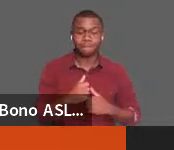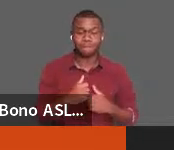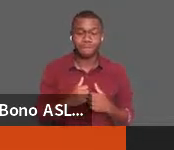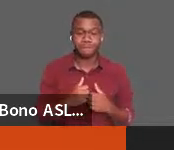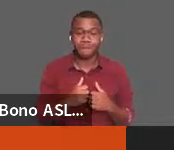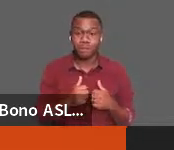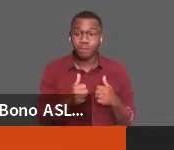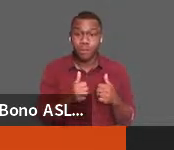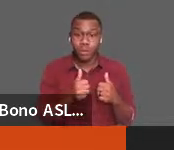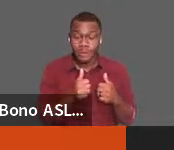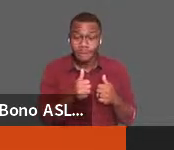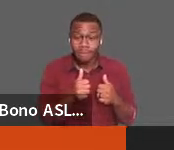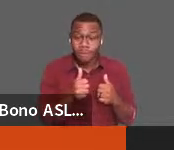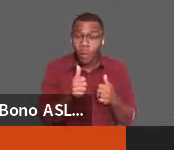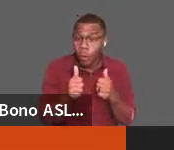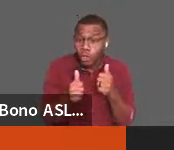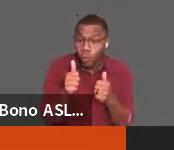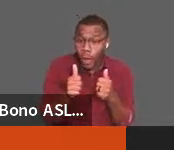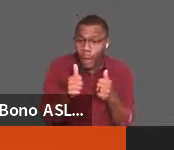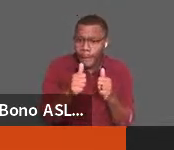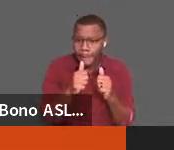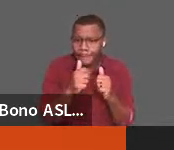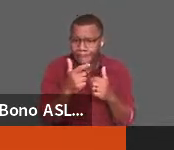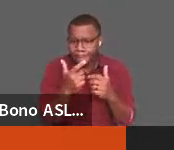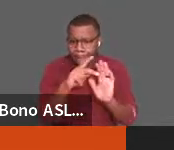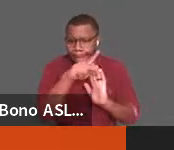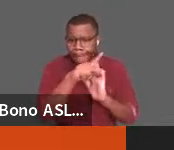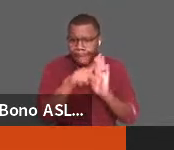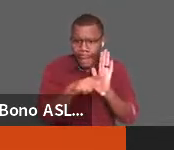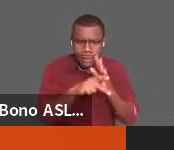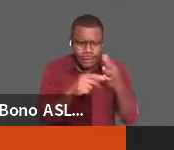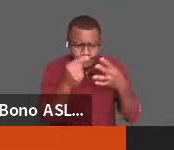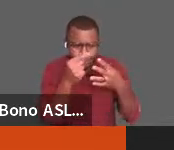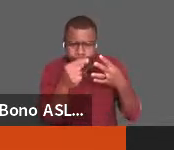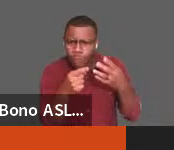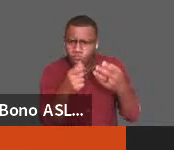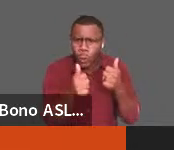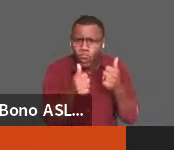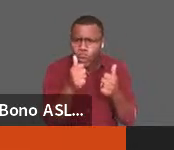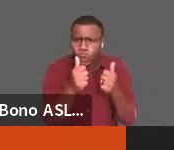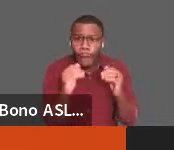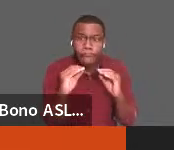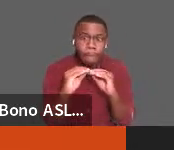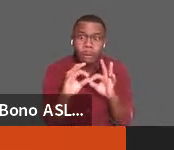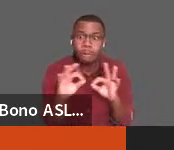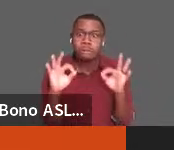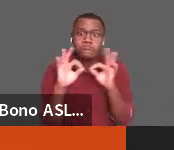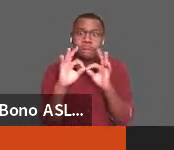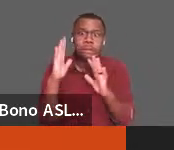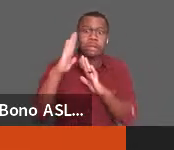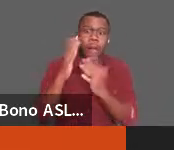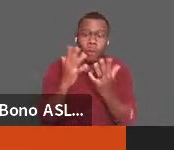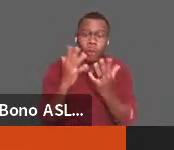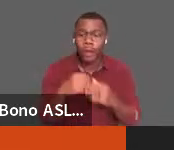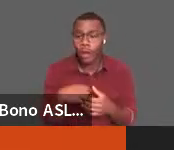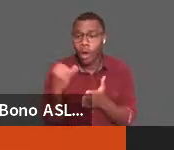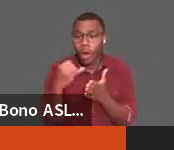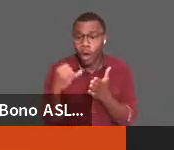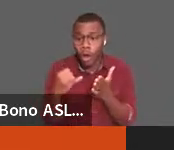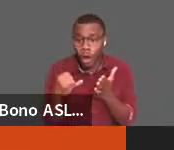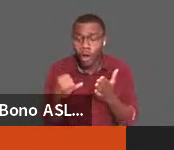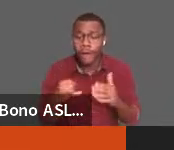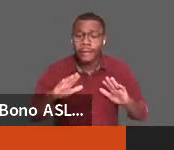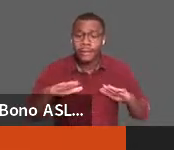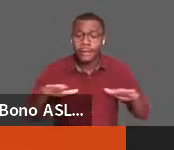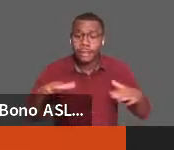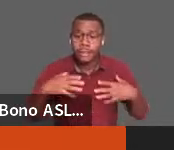second district to focus on in 2023? 1, arts; 2, child wellness; 3, economic